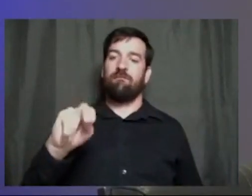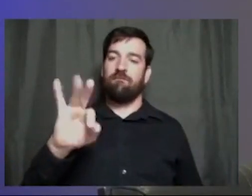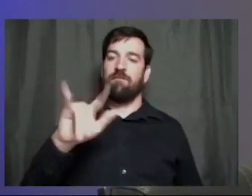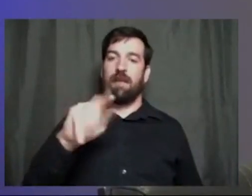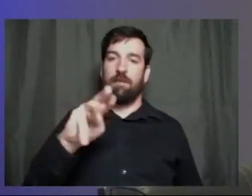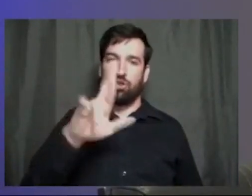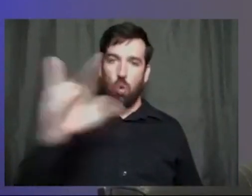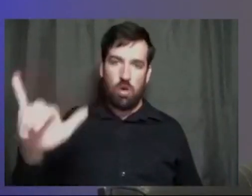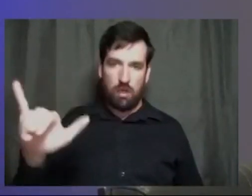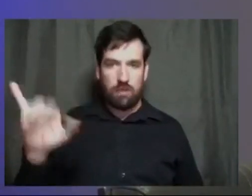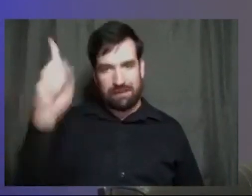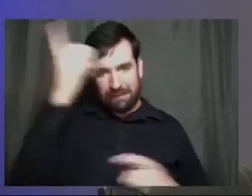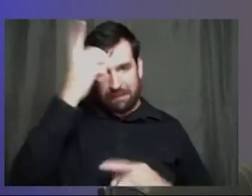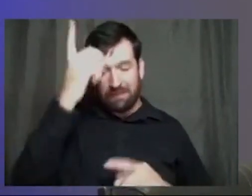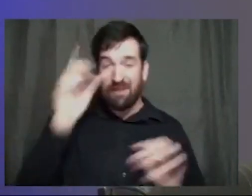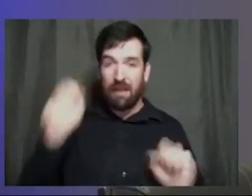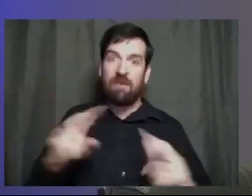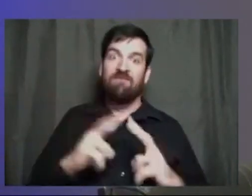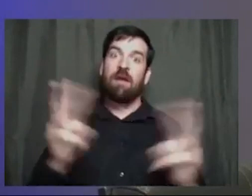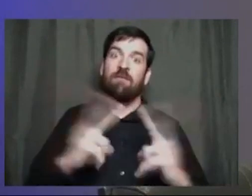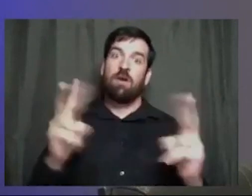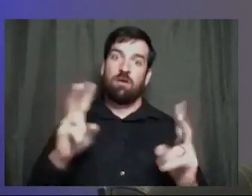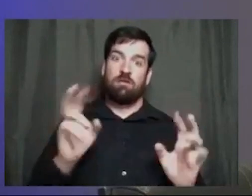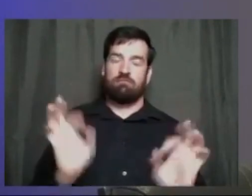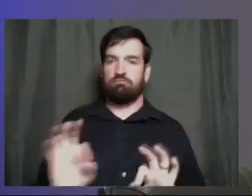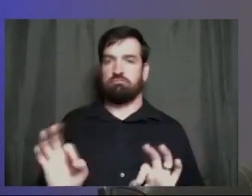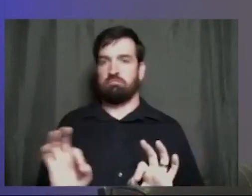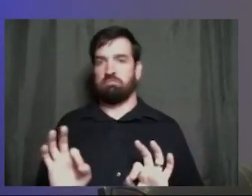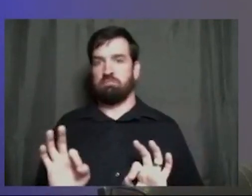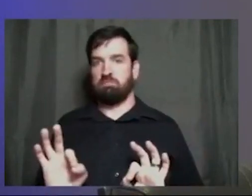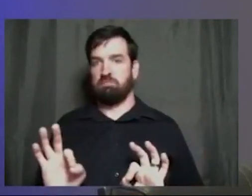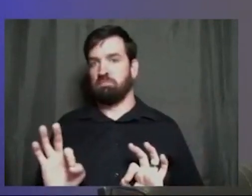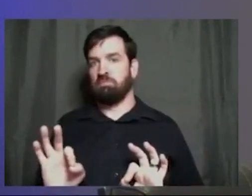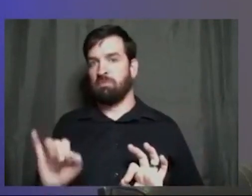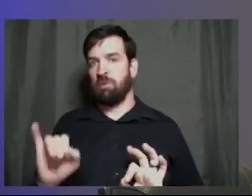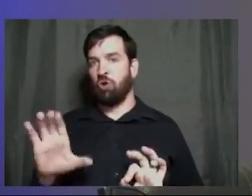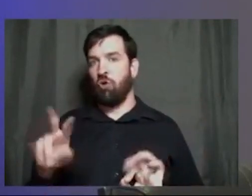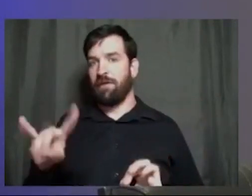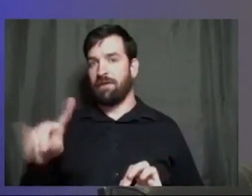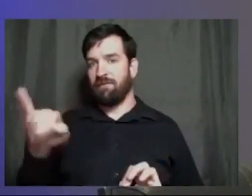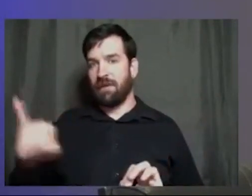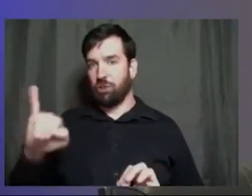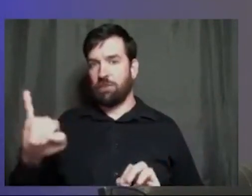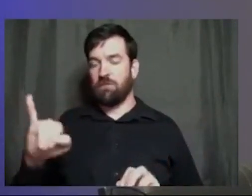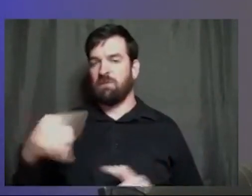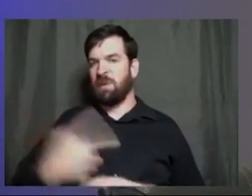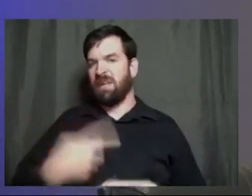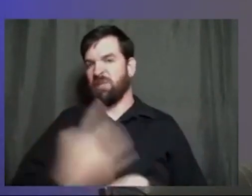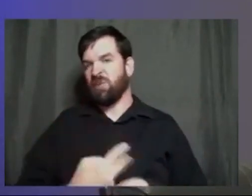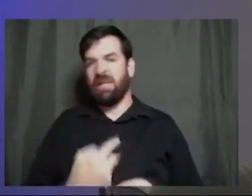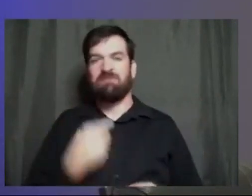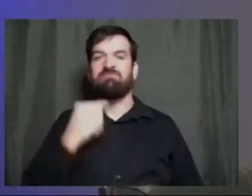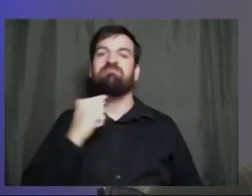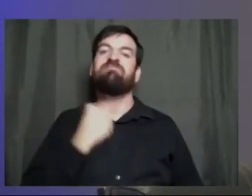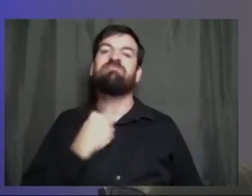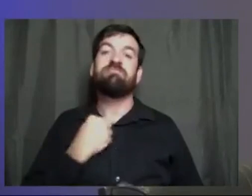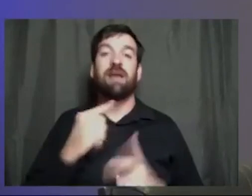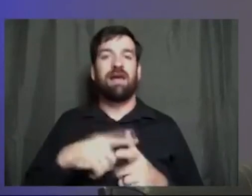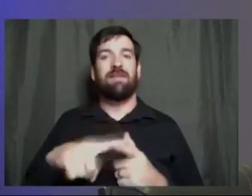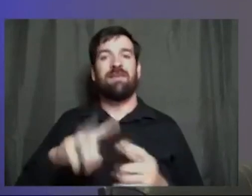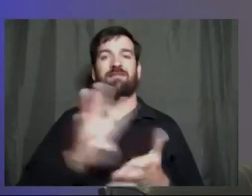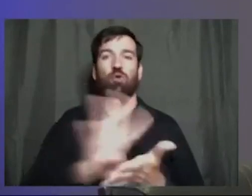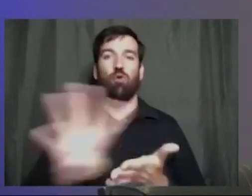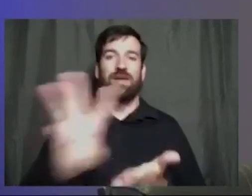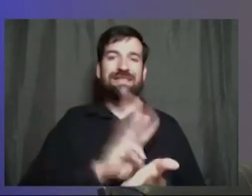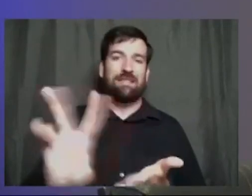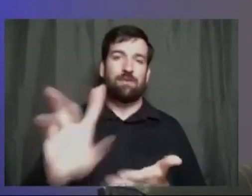be very, very mild. I mean, we're talking just a sniffle and maybe a day or two of sore throat, and then develop MIS-C 4 to 6 weeks later. And you don't